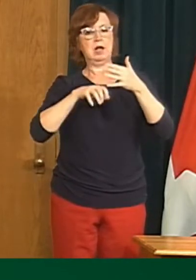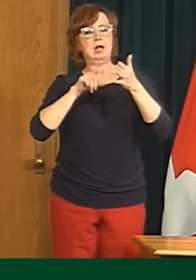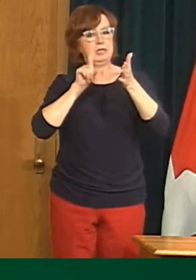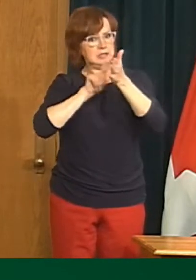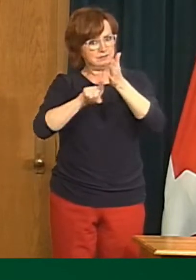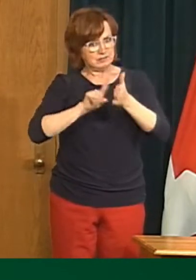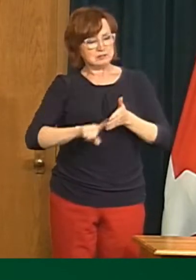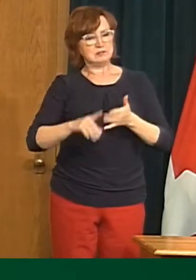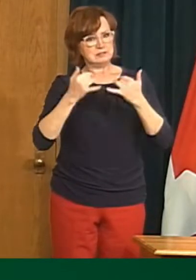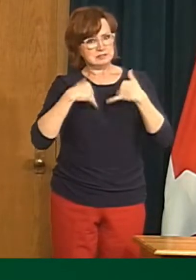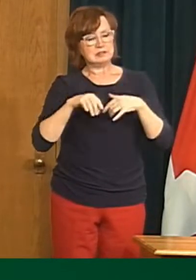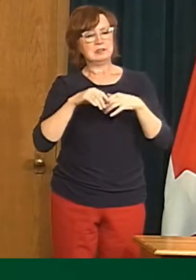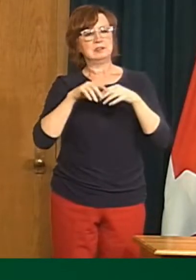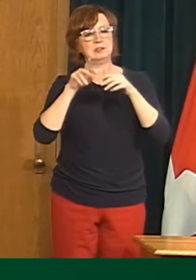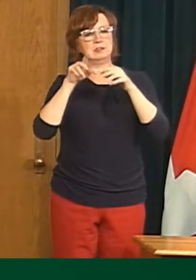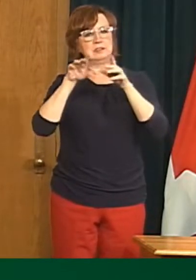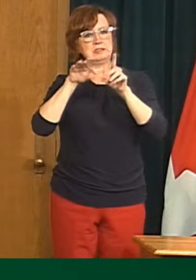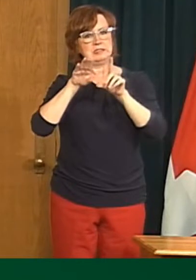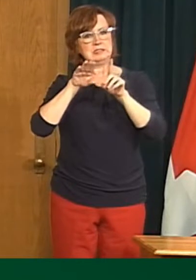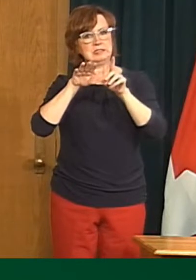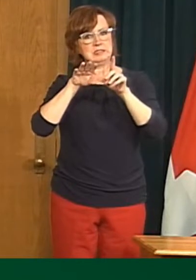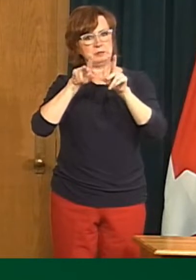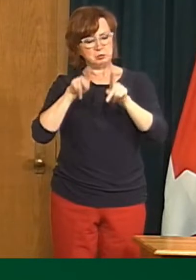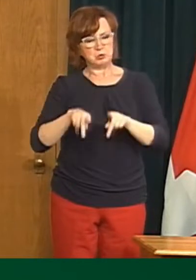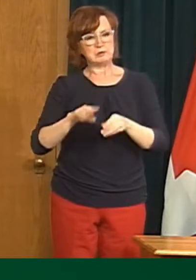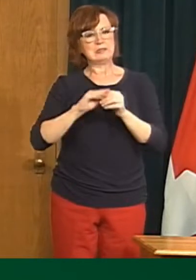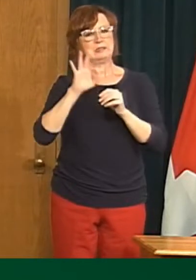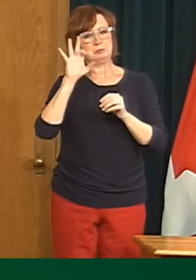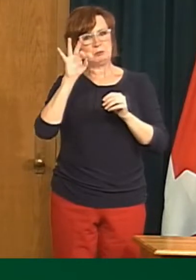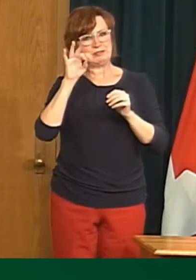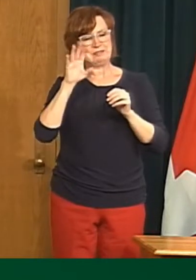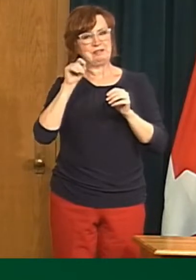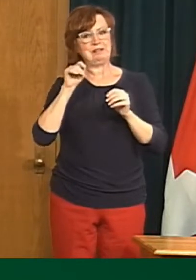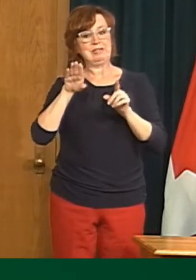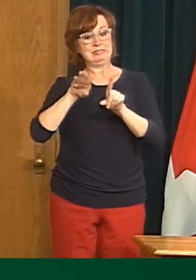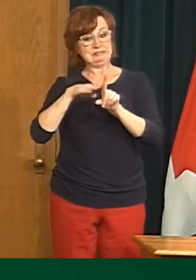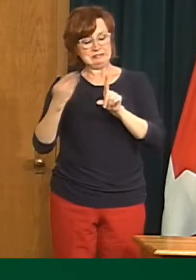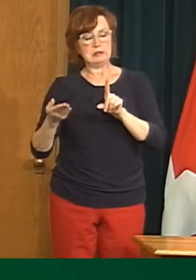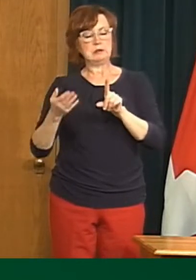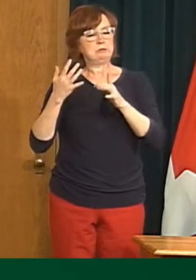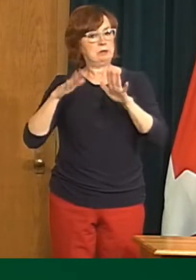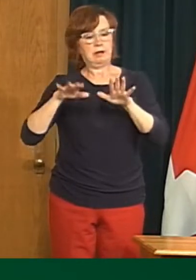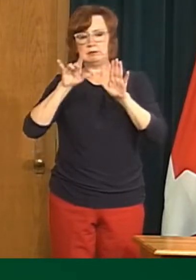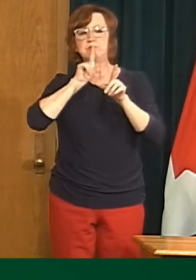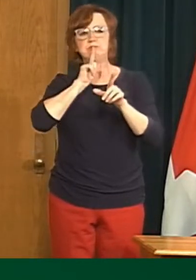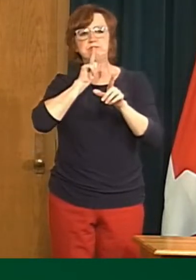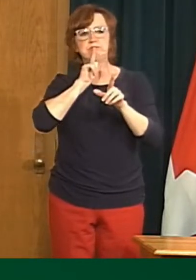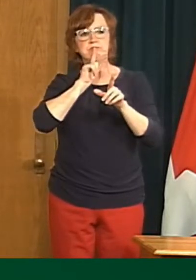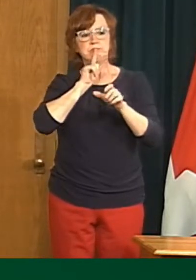question from the room here. Arthur? So, in terms of the